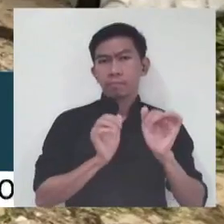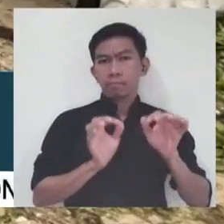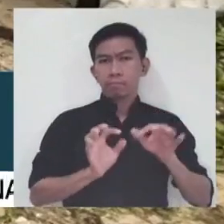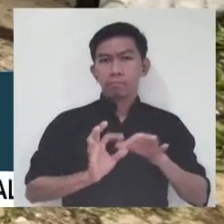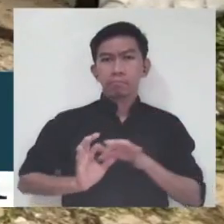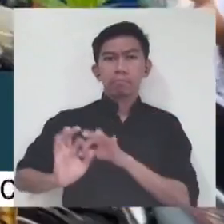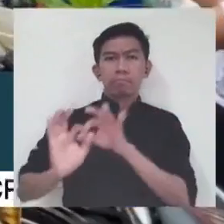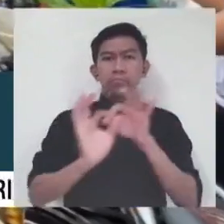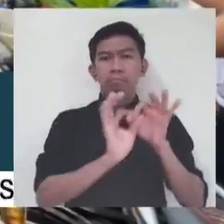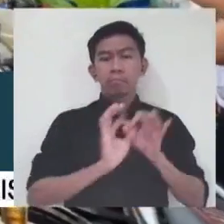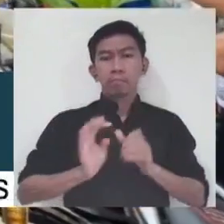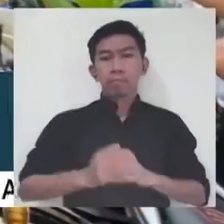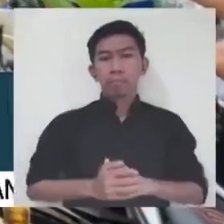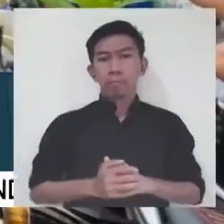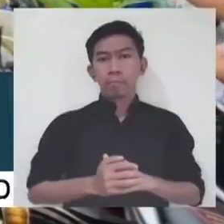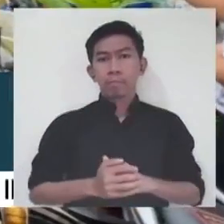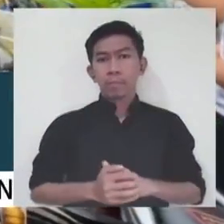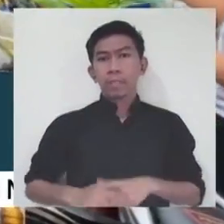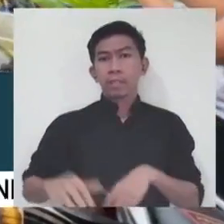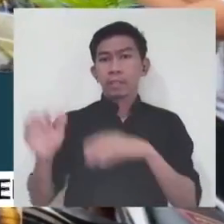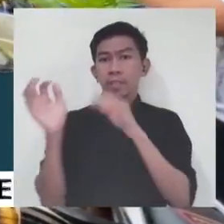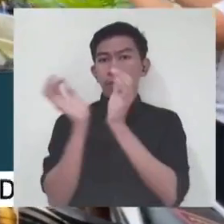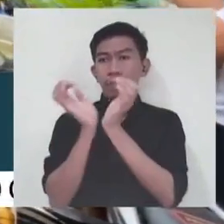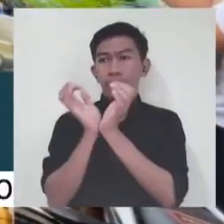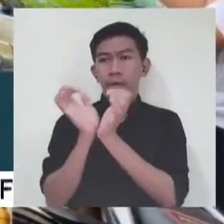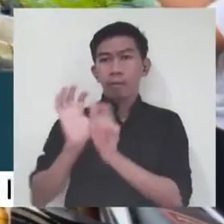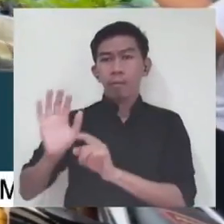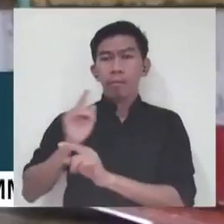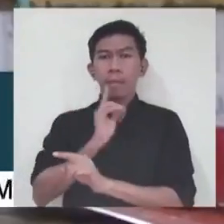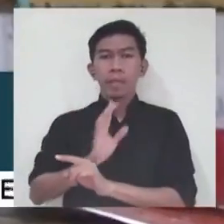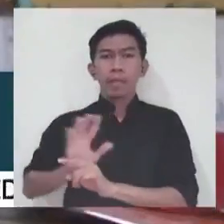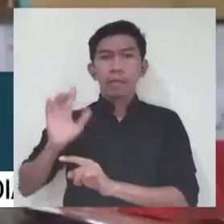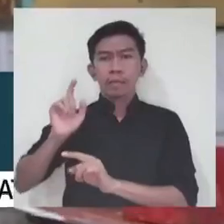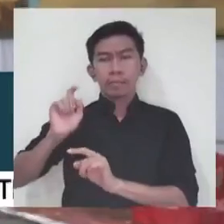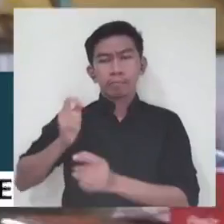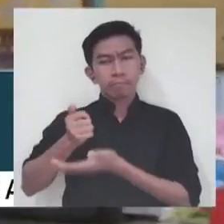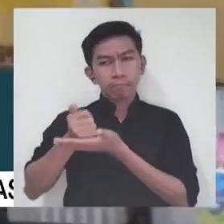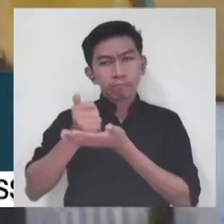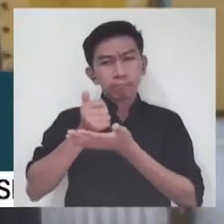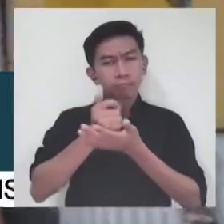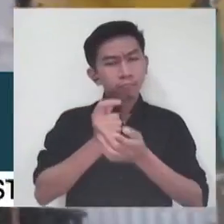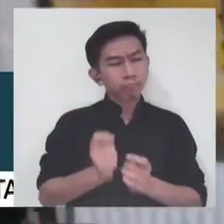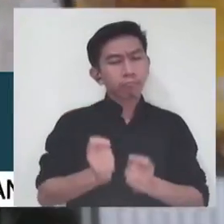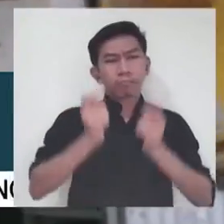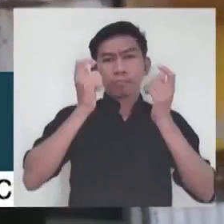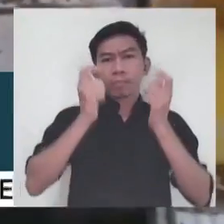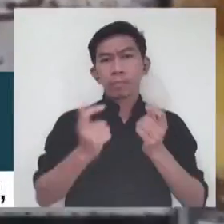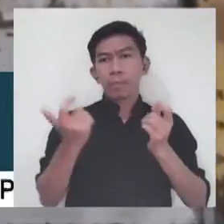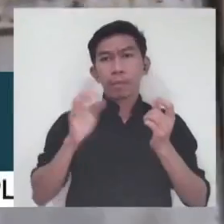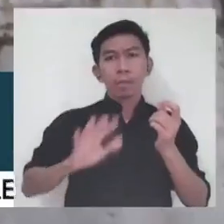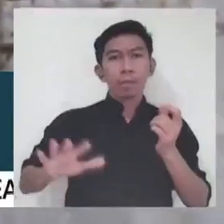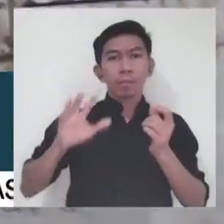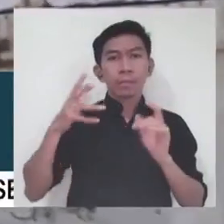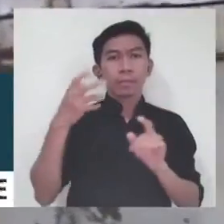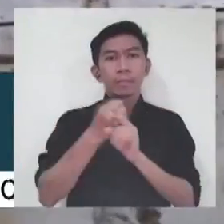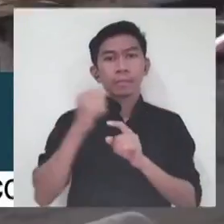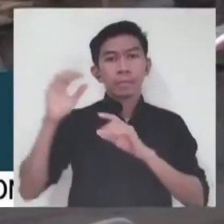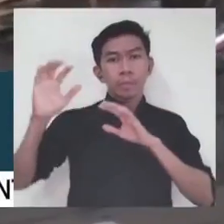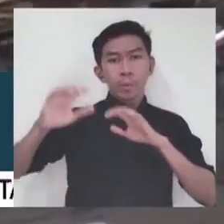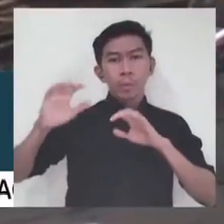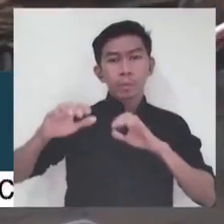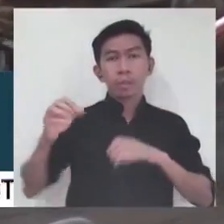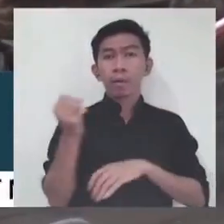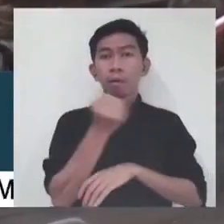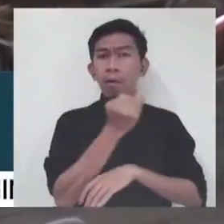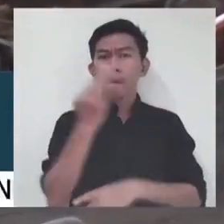The Social Welfare Department, meanwhile, vows to ramp up efforts to help residents affected by the typhoon. The agency said the number of individuals affected by